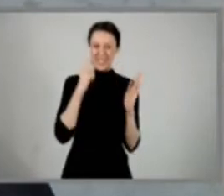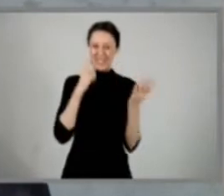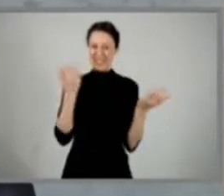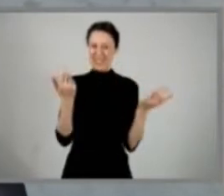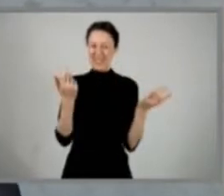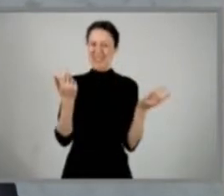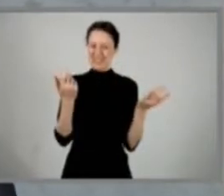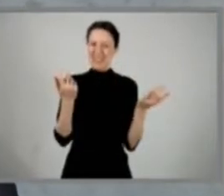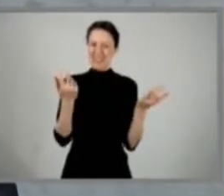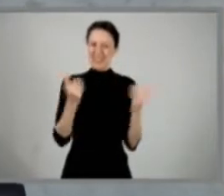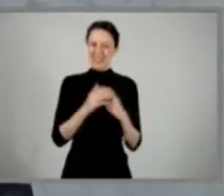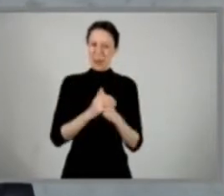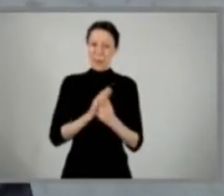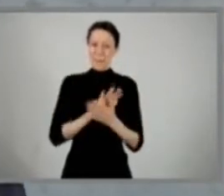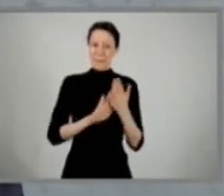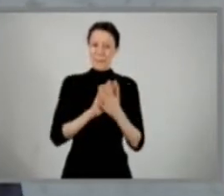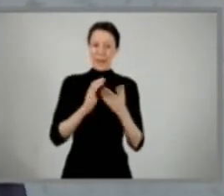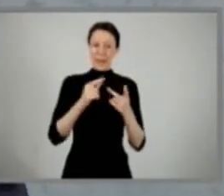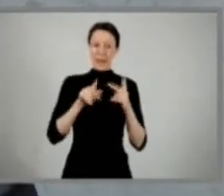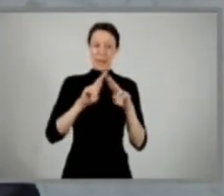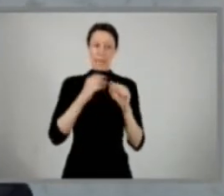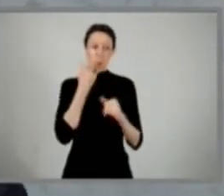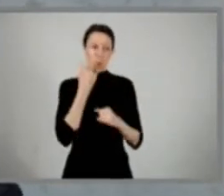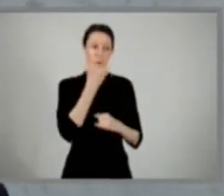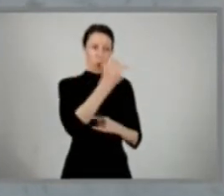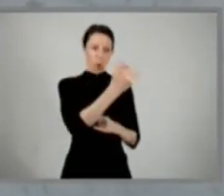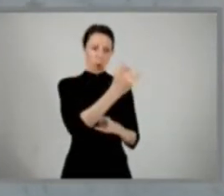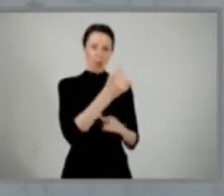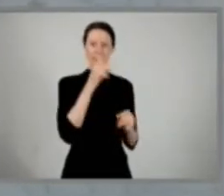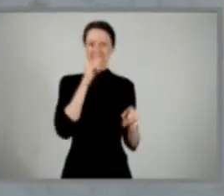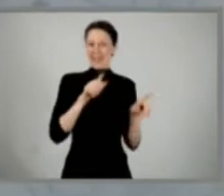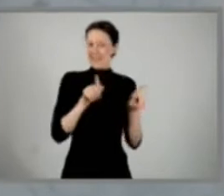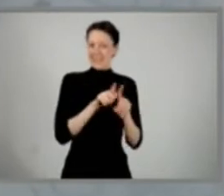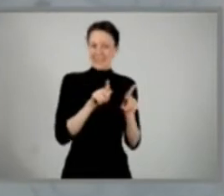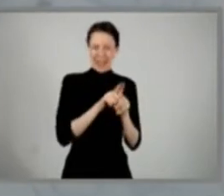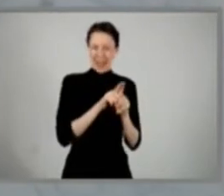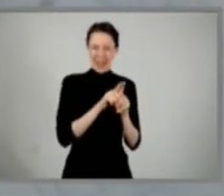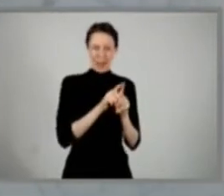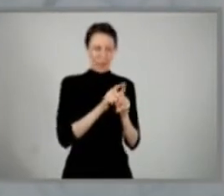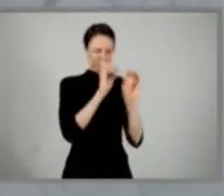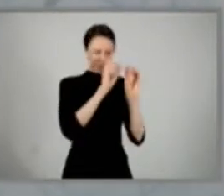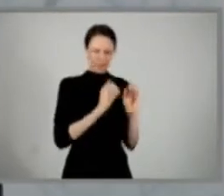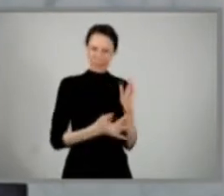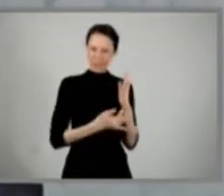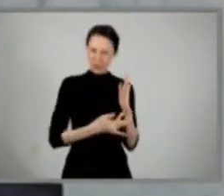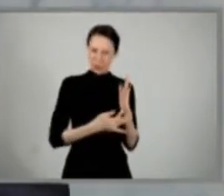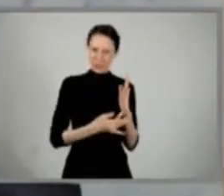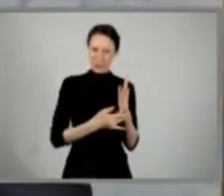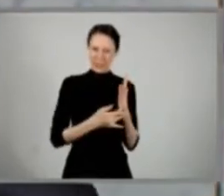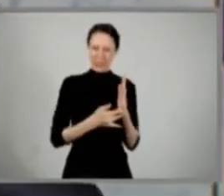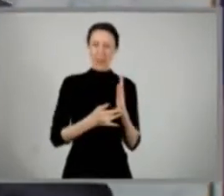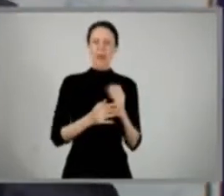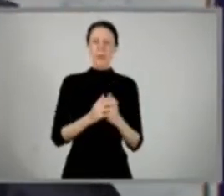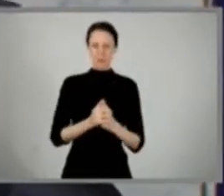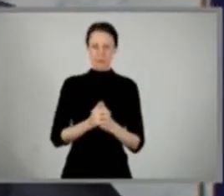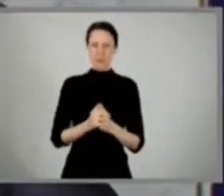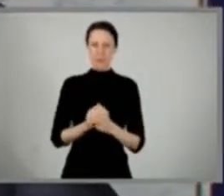fall through the cracks, etc., etc., etc. So the combination of those three things, public